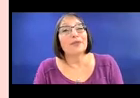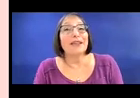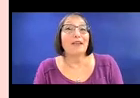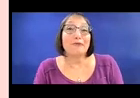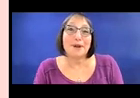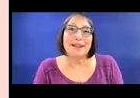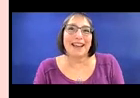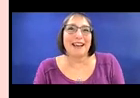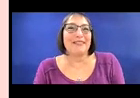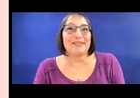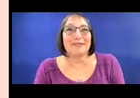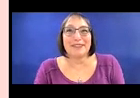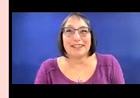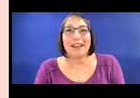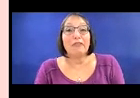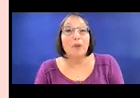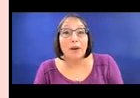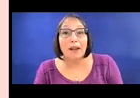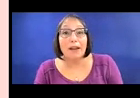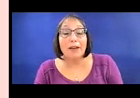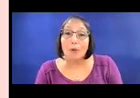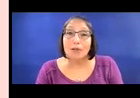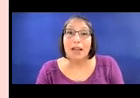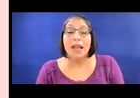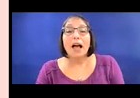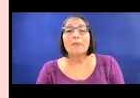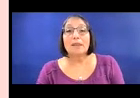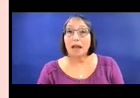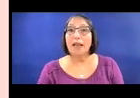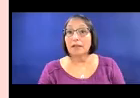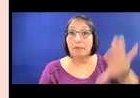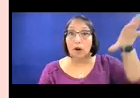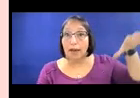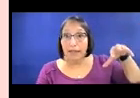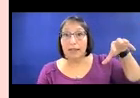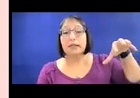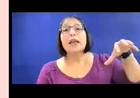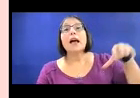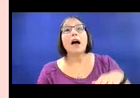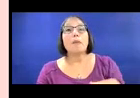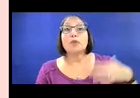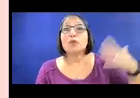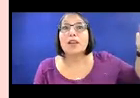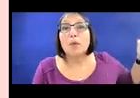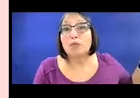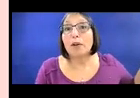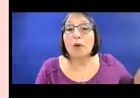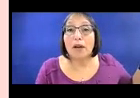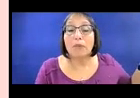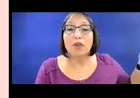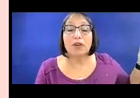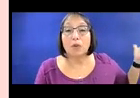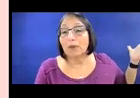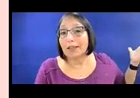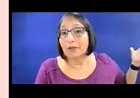students in California, I have students in Florida and Georgia, besides neighbor islands, students at Iwich Manoa,